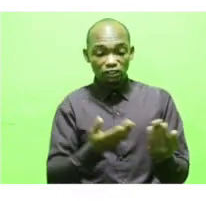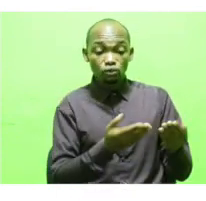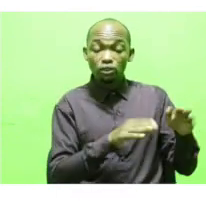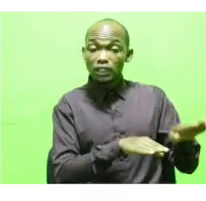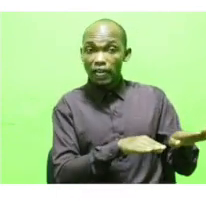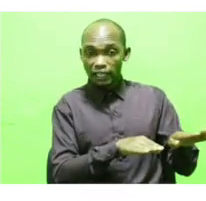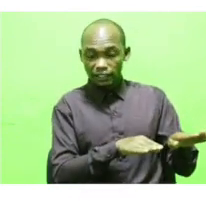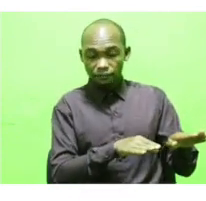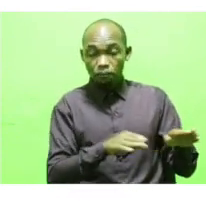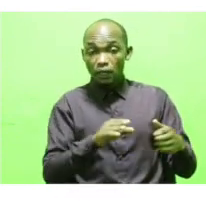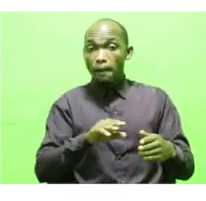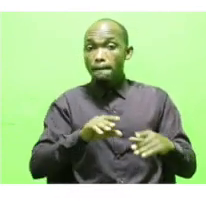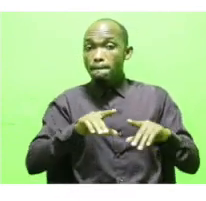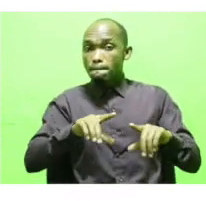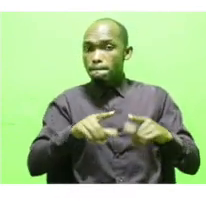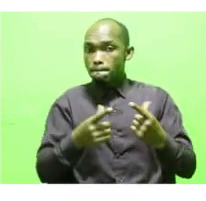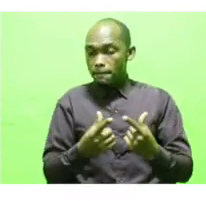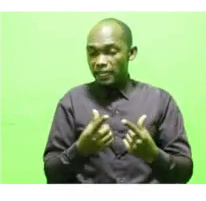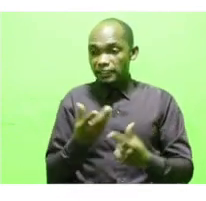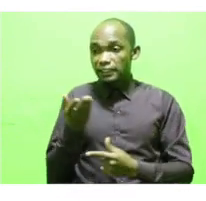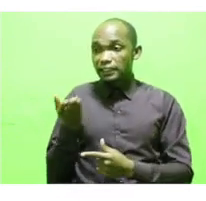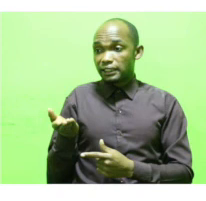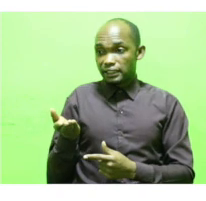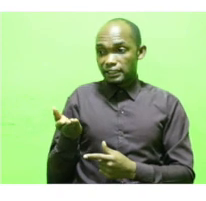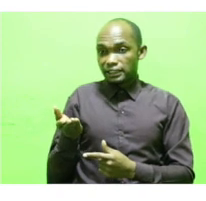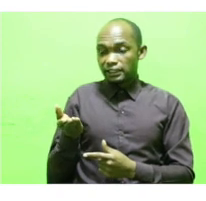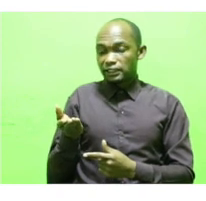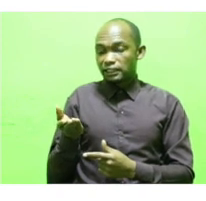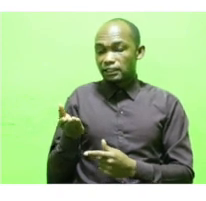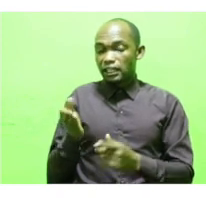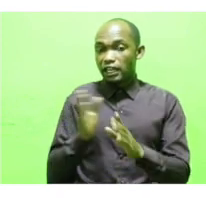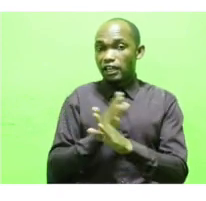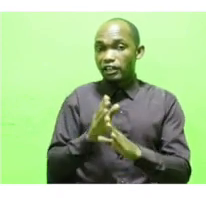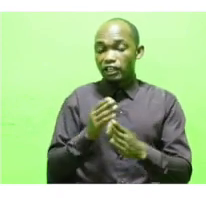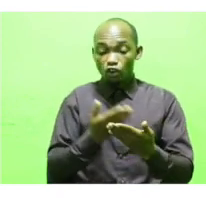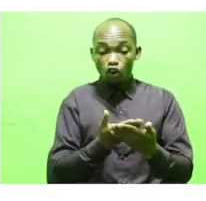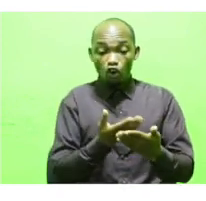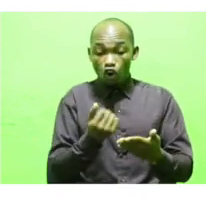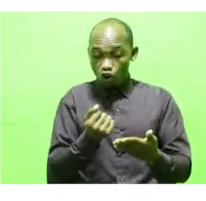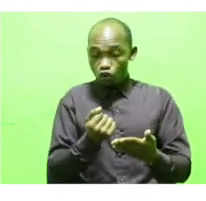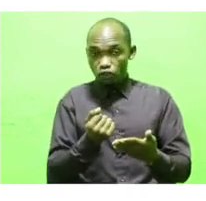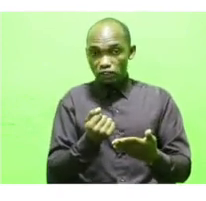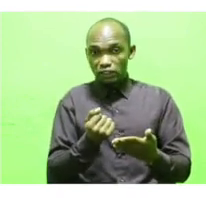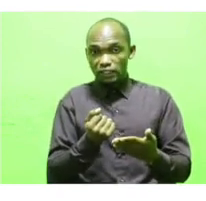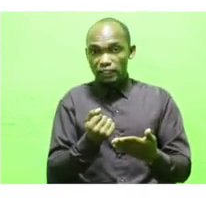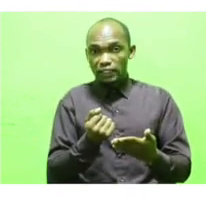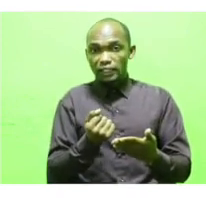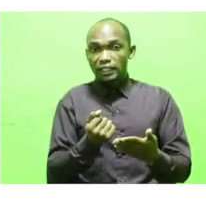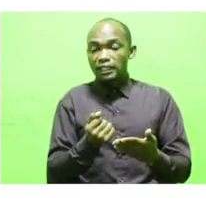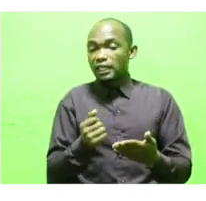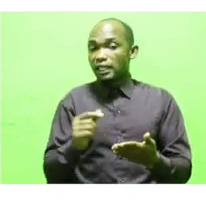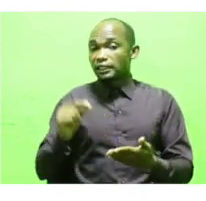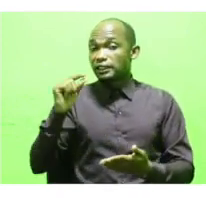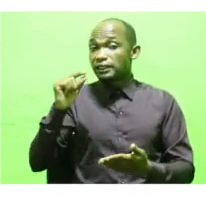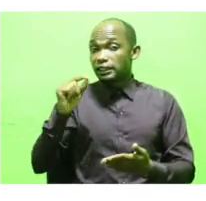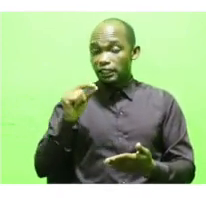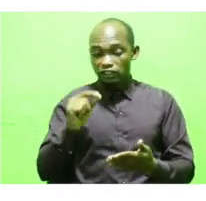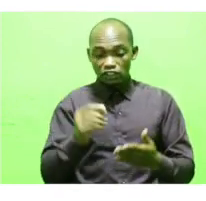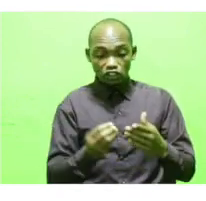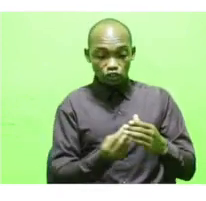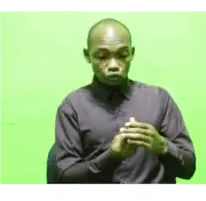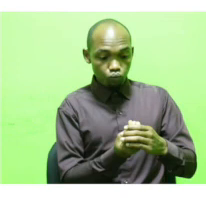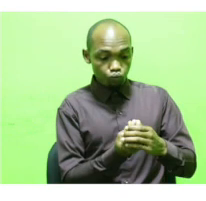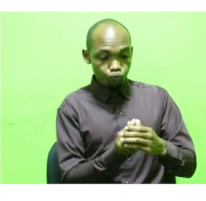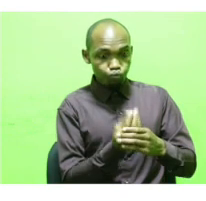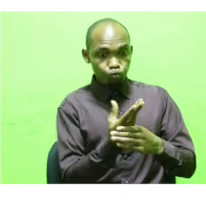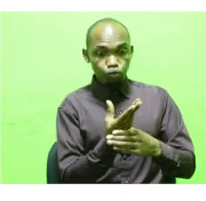seed germinates in one of those extreme conditions, it could very well die and not survive. So to ensure